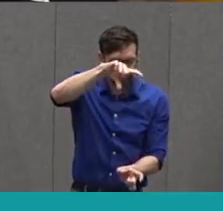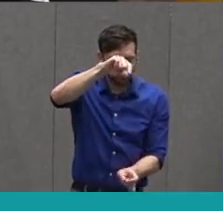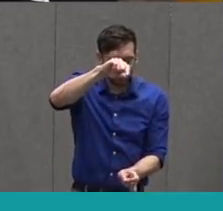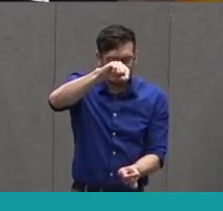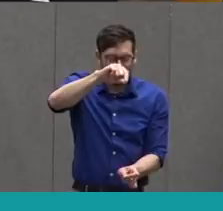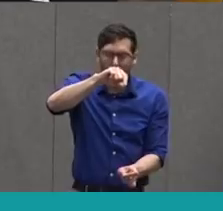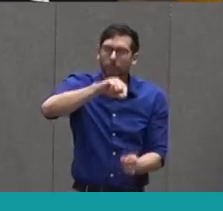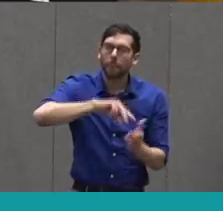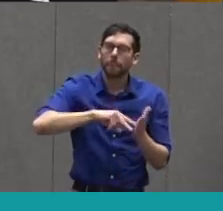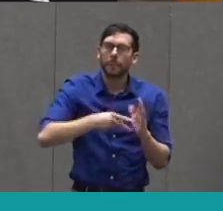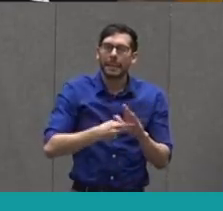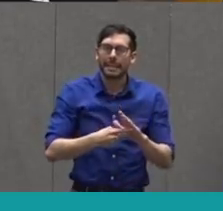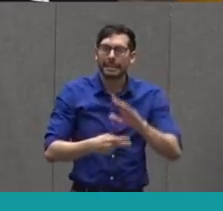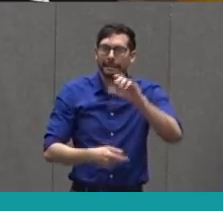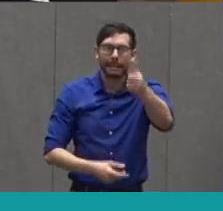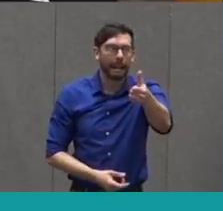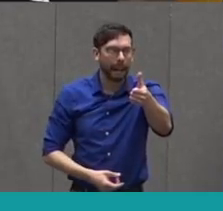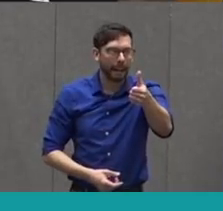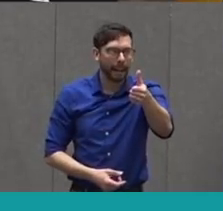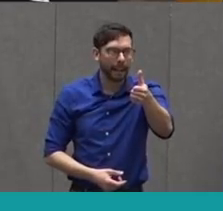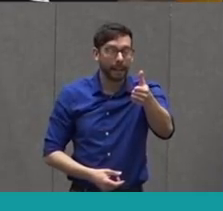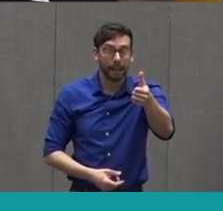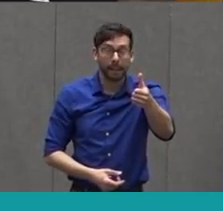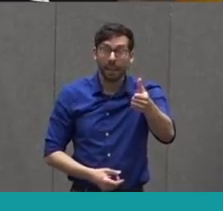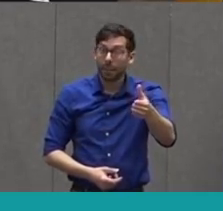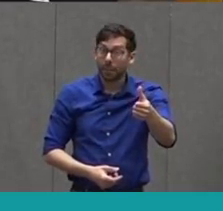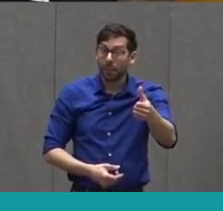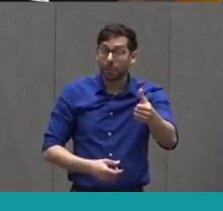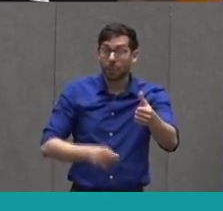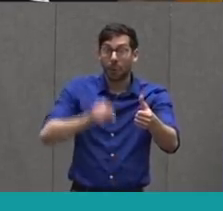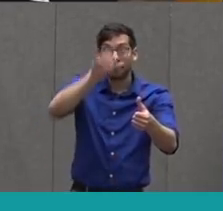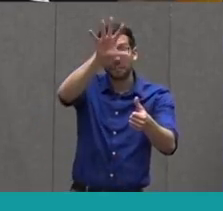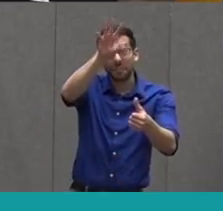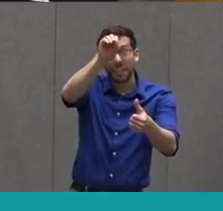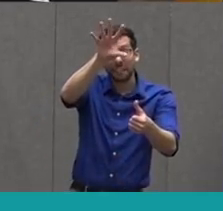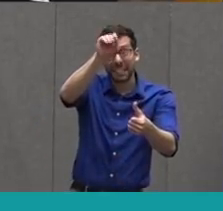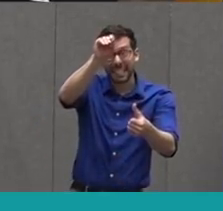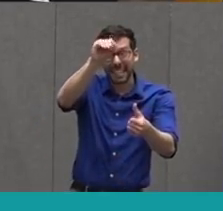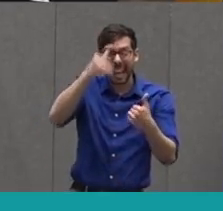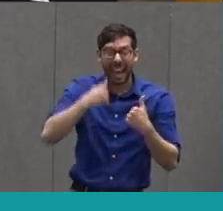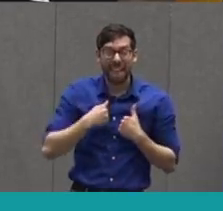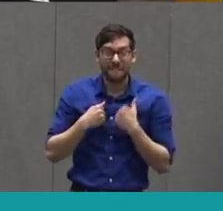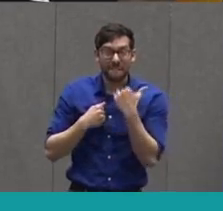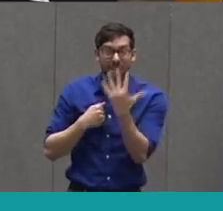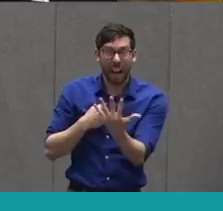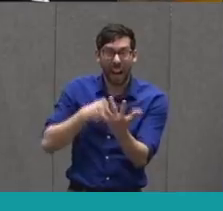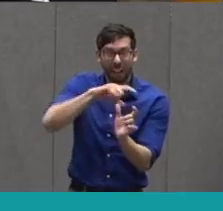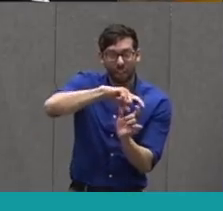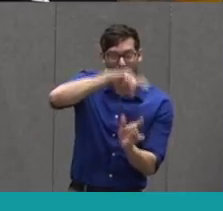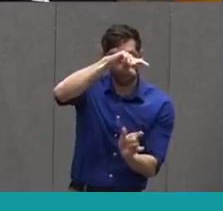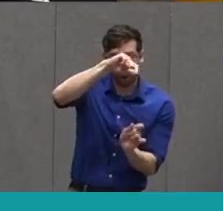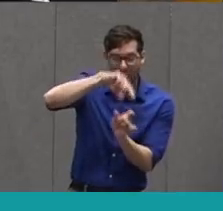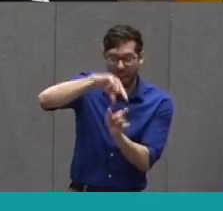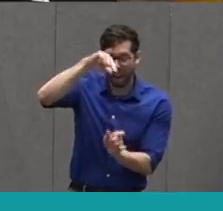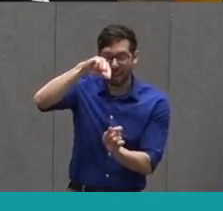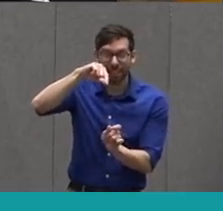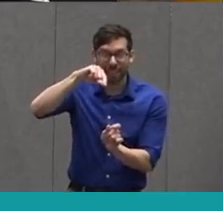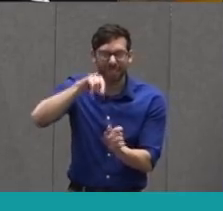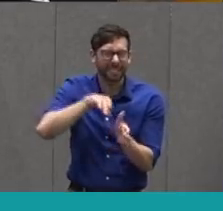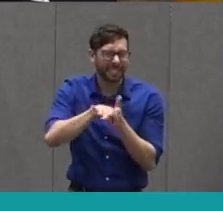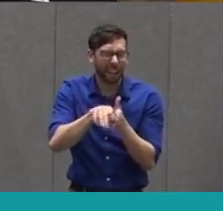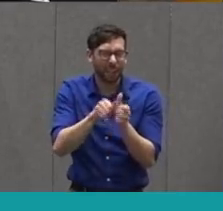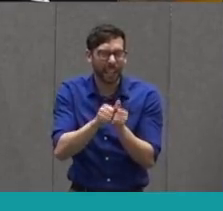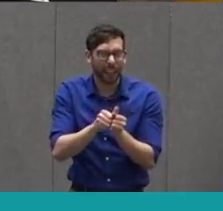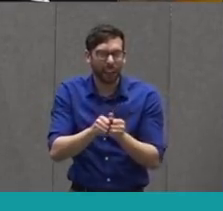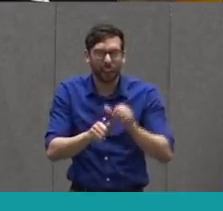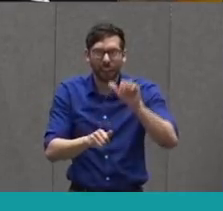that has 50 with five rods. So let's count those together again. 10, 20,